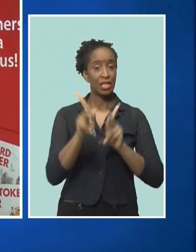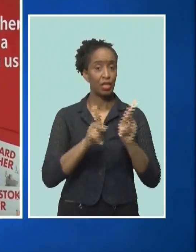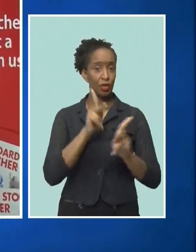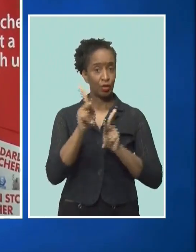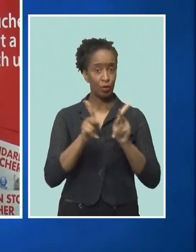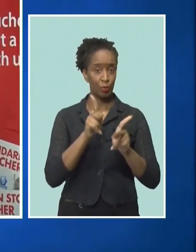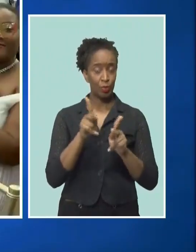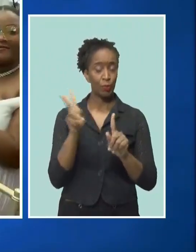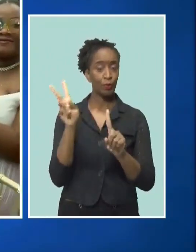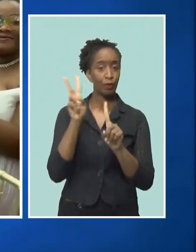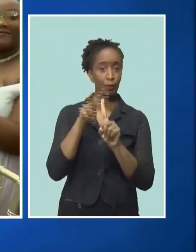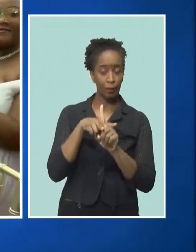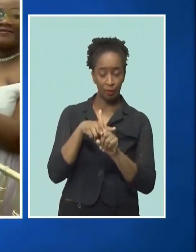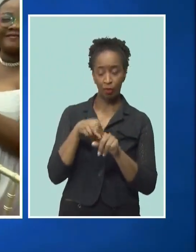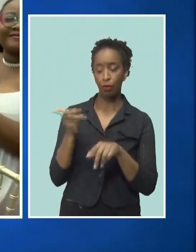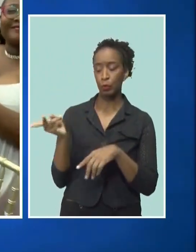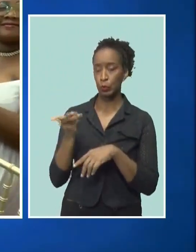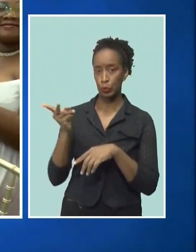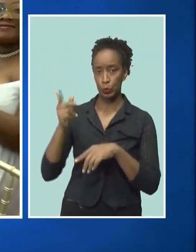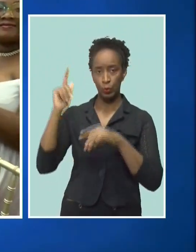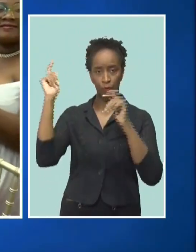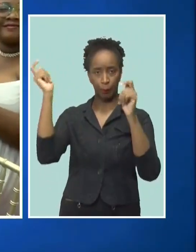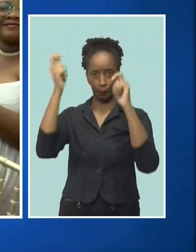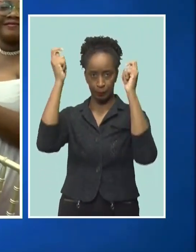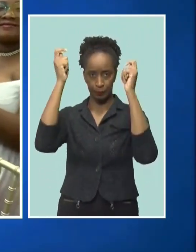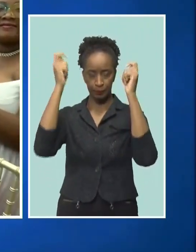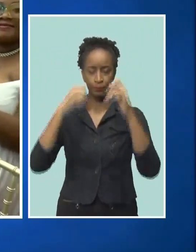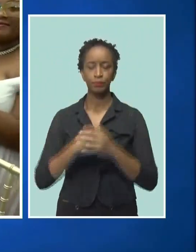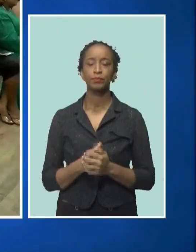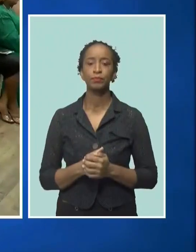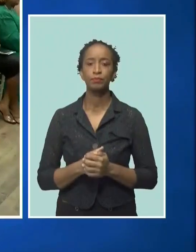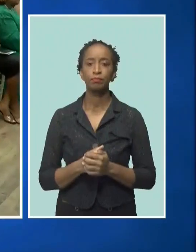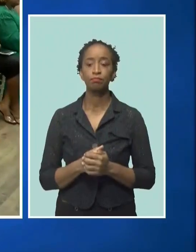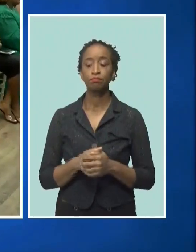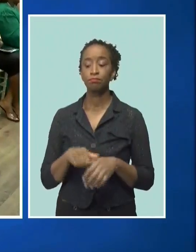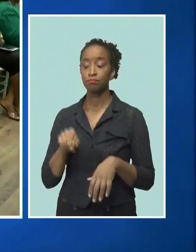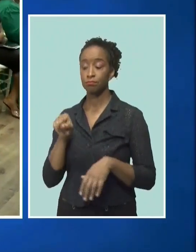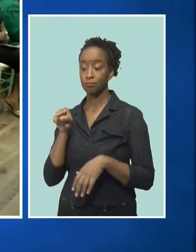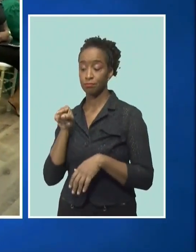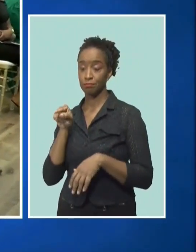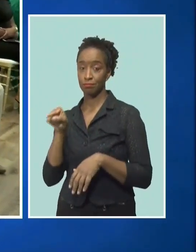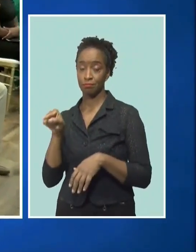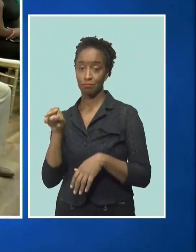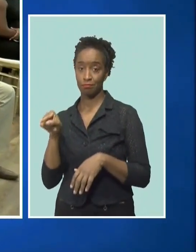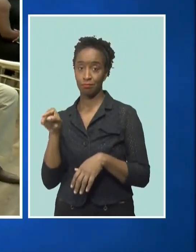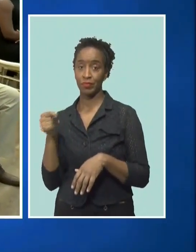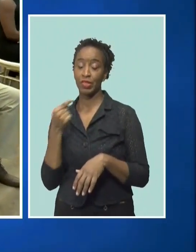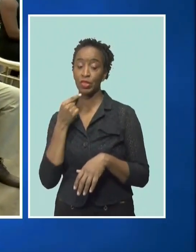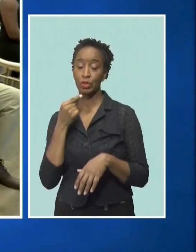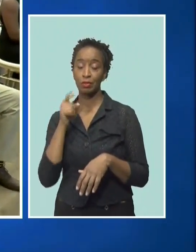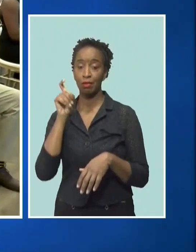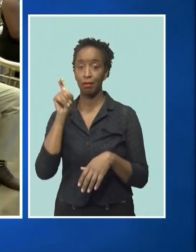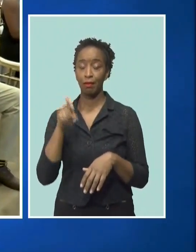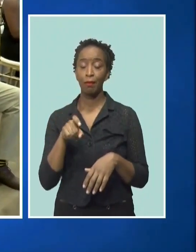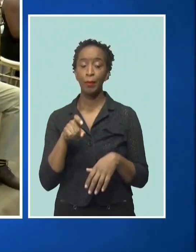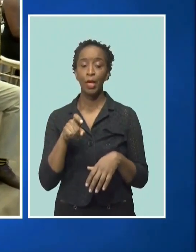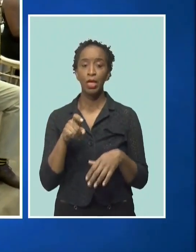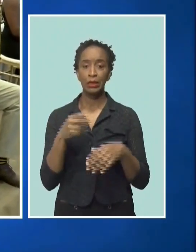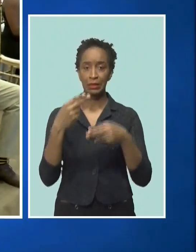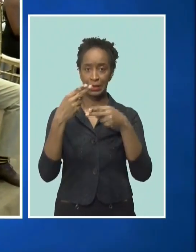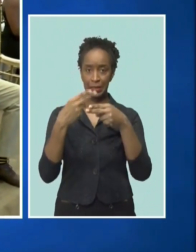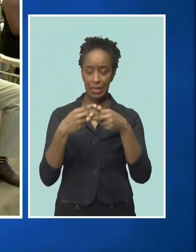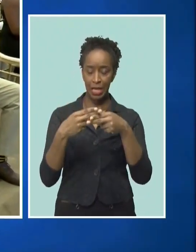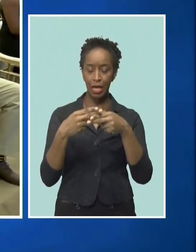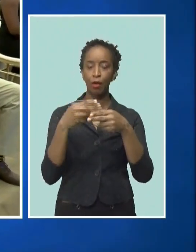transformative journey last year. Ms. Sargent says she had to go on a waiting list before she could become a mentee. But she says it has